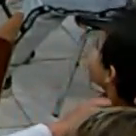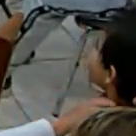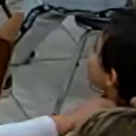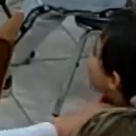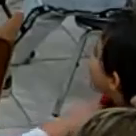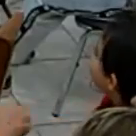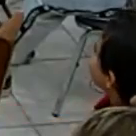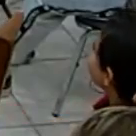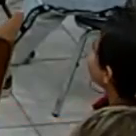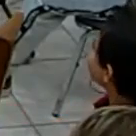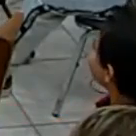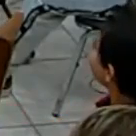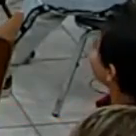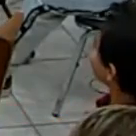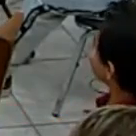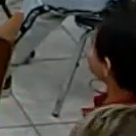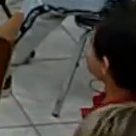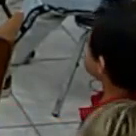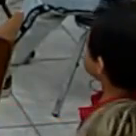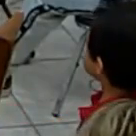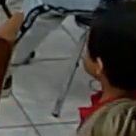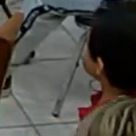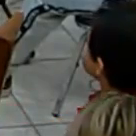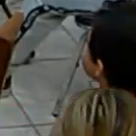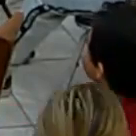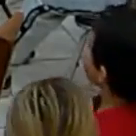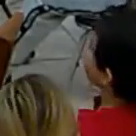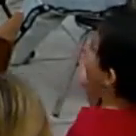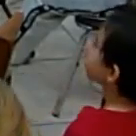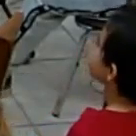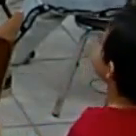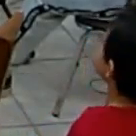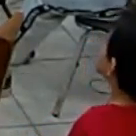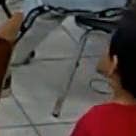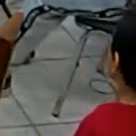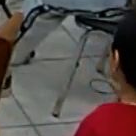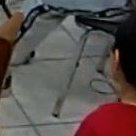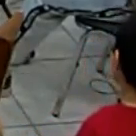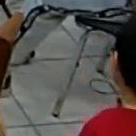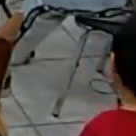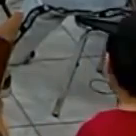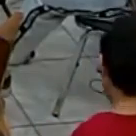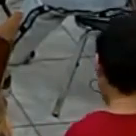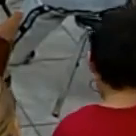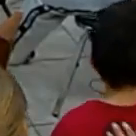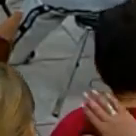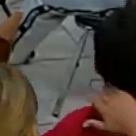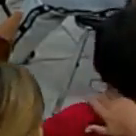Thank you.